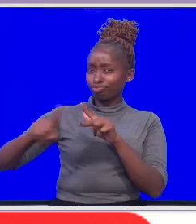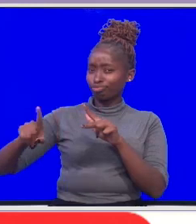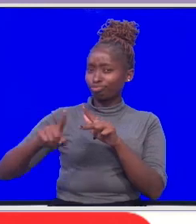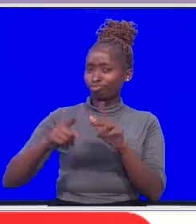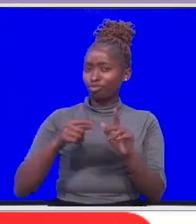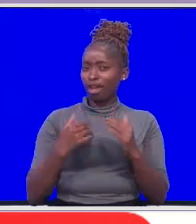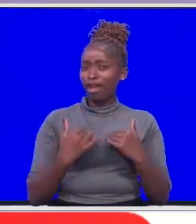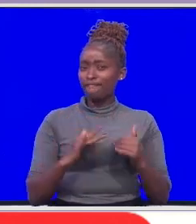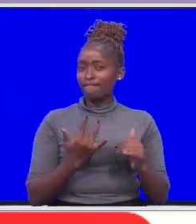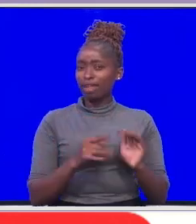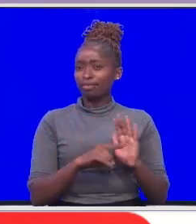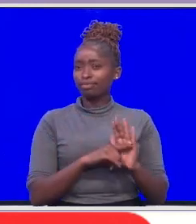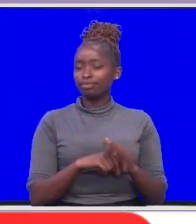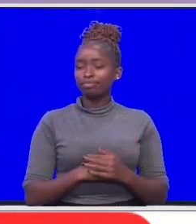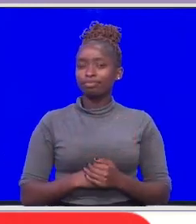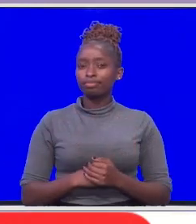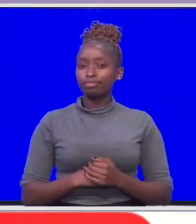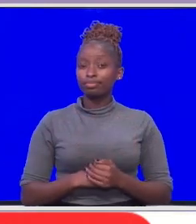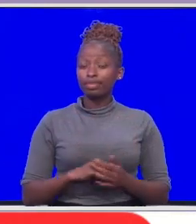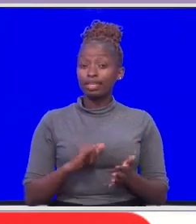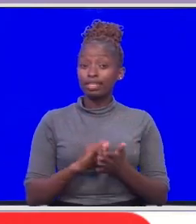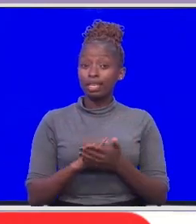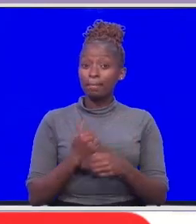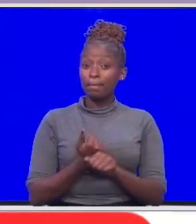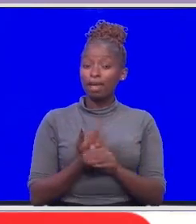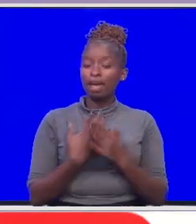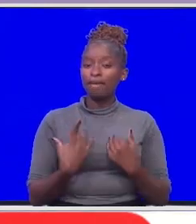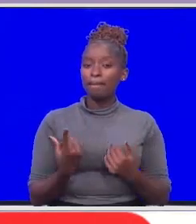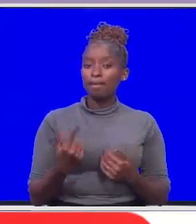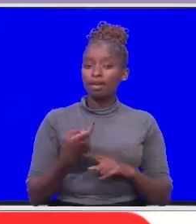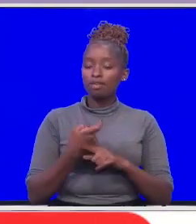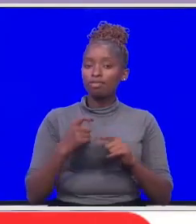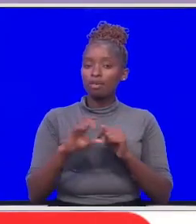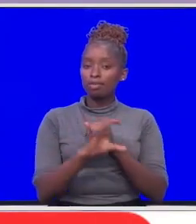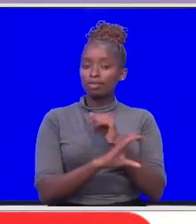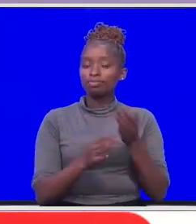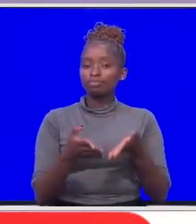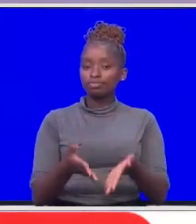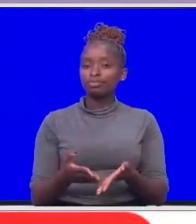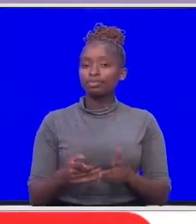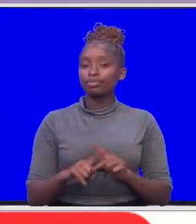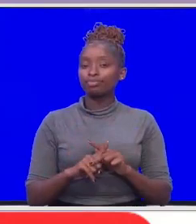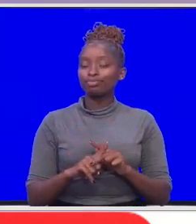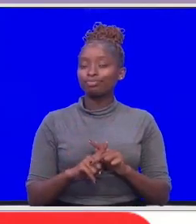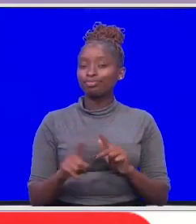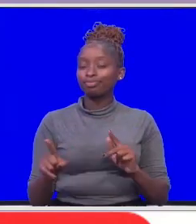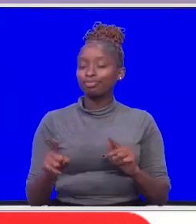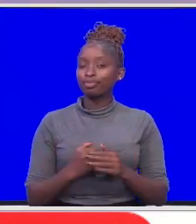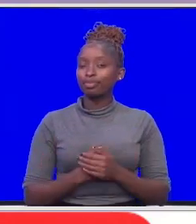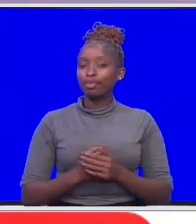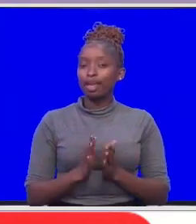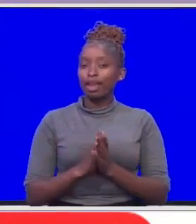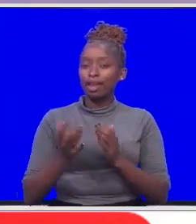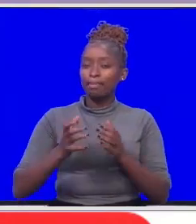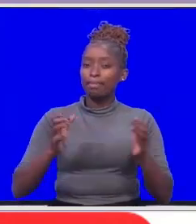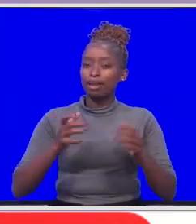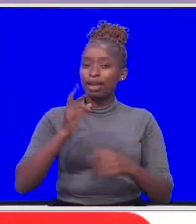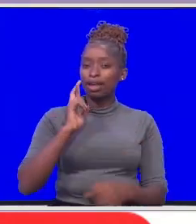confidence, scares away capital from the continent, raises the risk profiles of countries, and